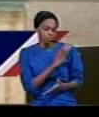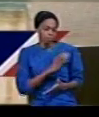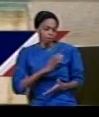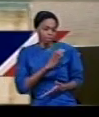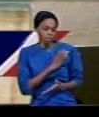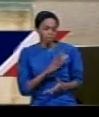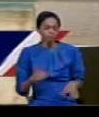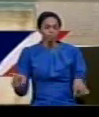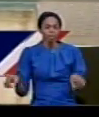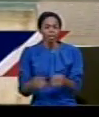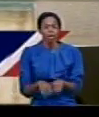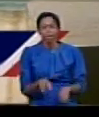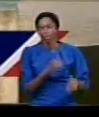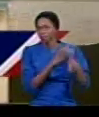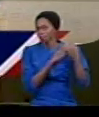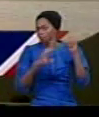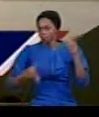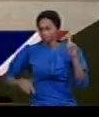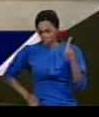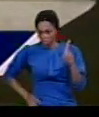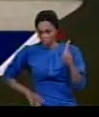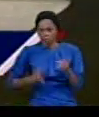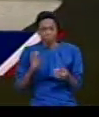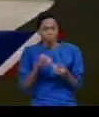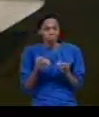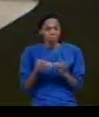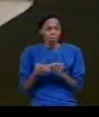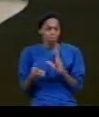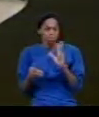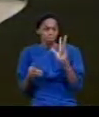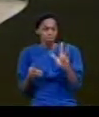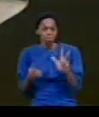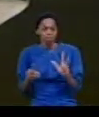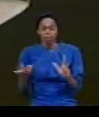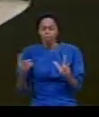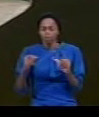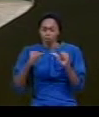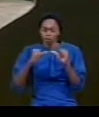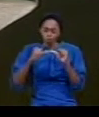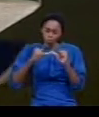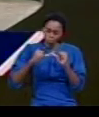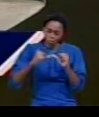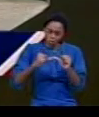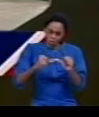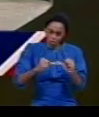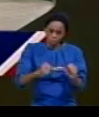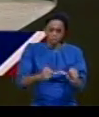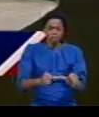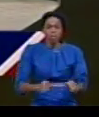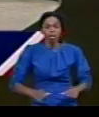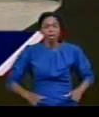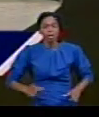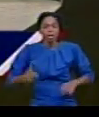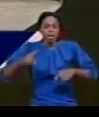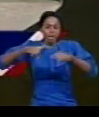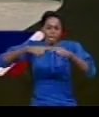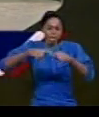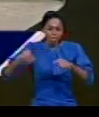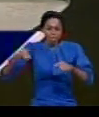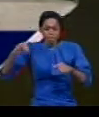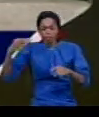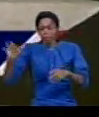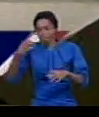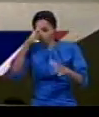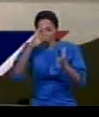Christ, like that of Christ. And then number three, the consistent leaning of believers on